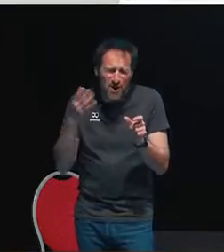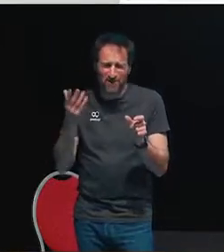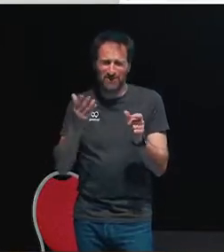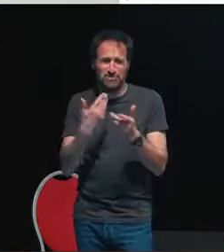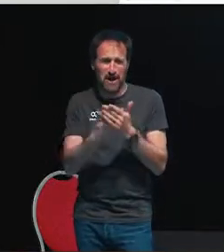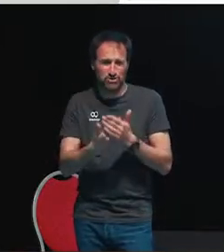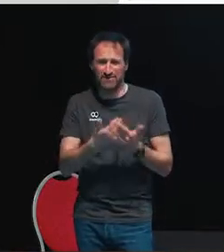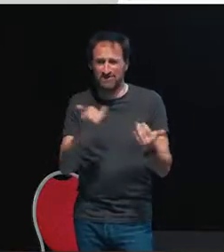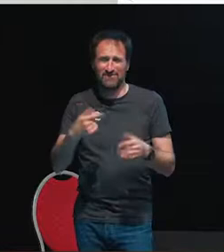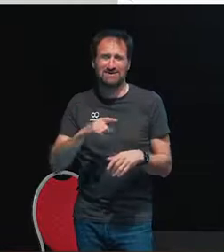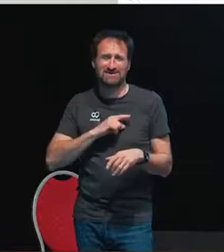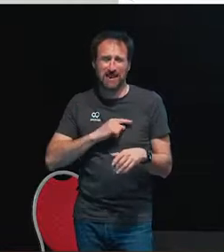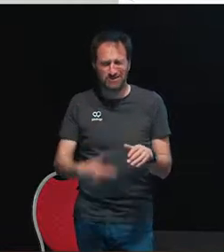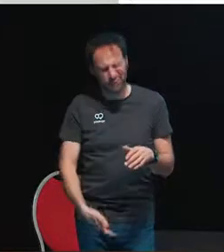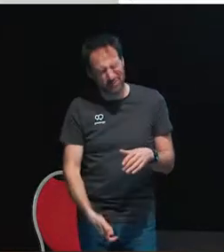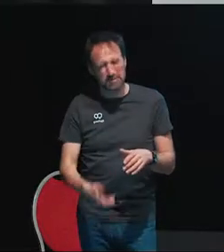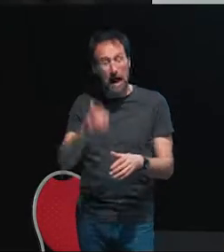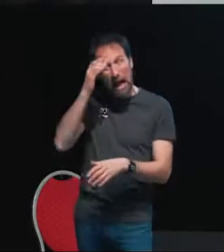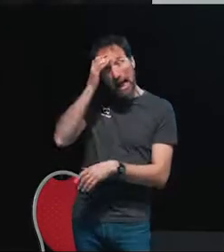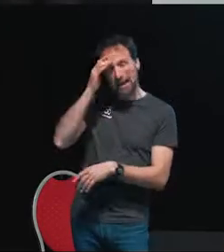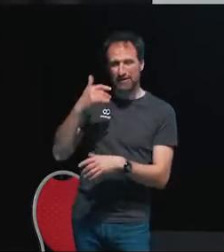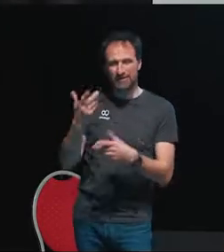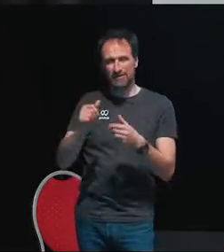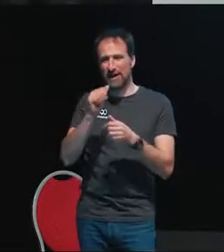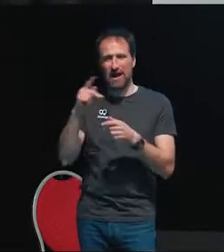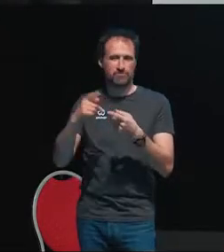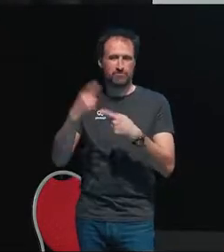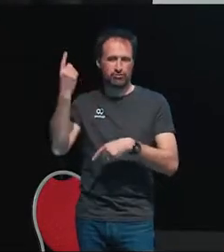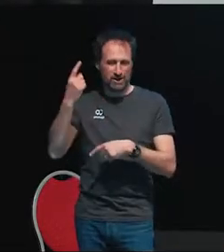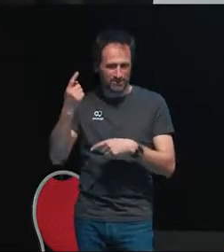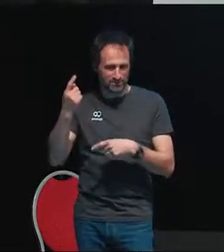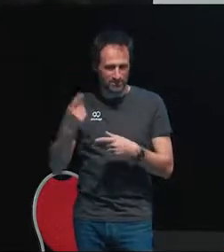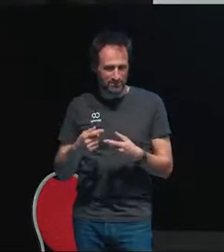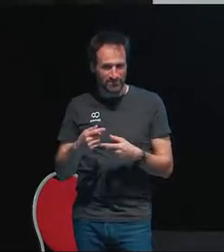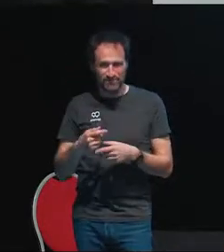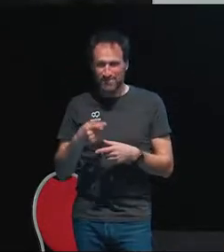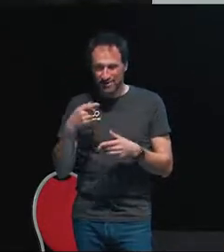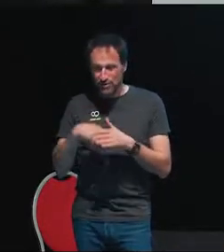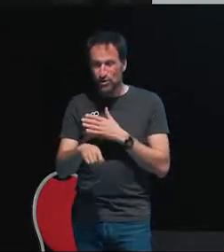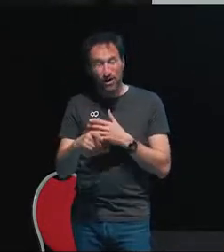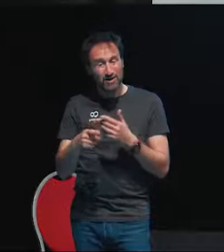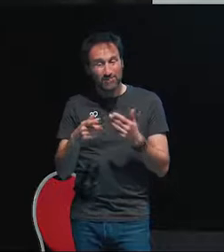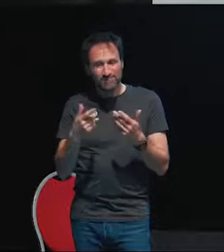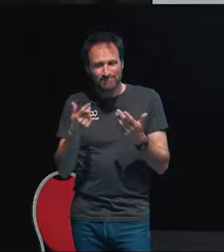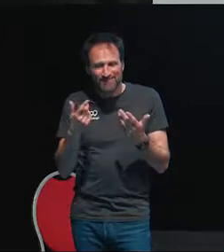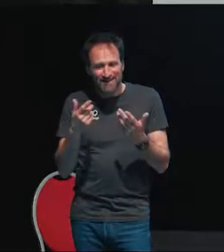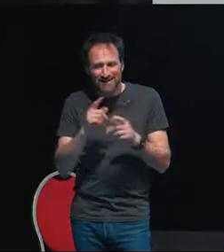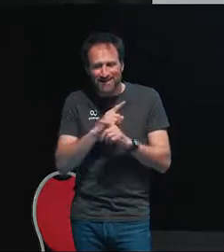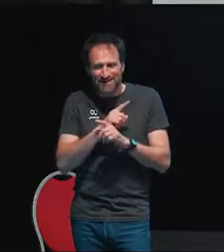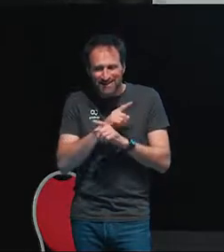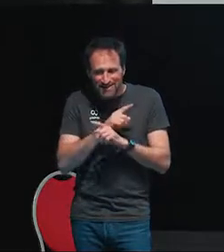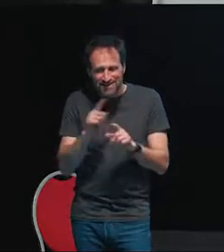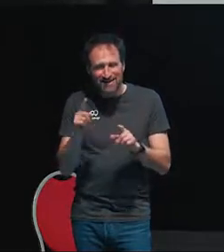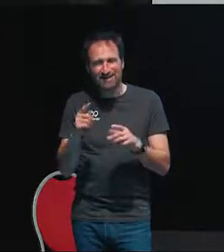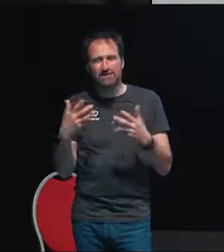breaking up your app willy-nilly for example development and production parity so many of these options just say I develop my